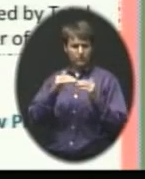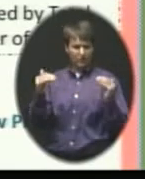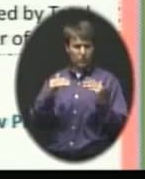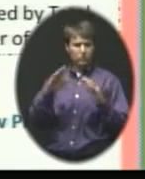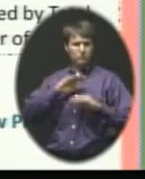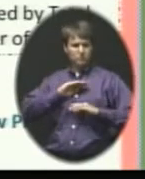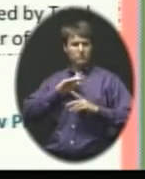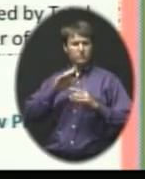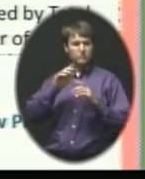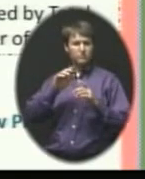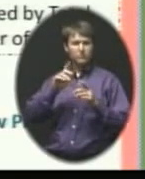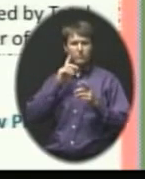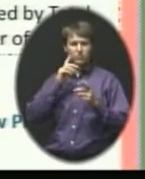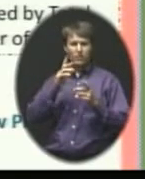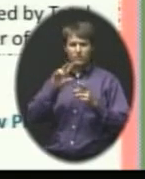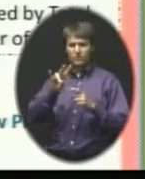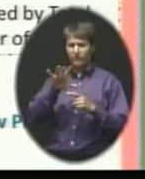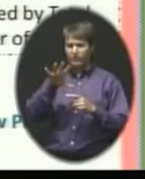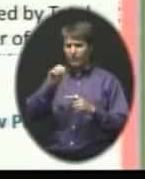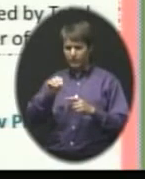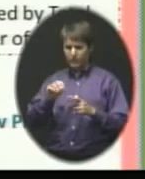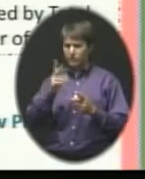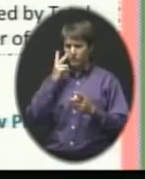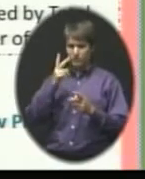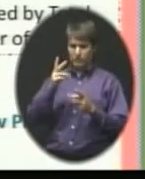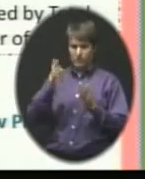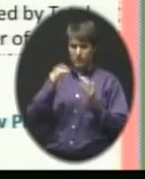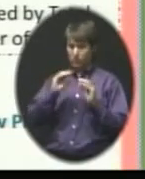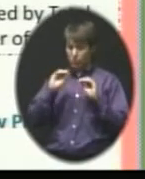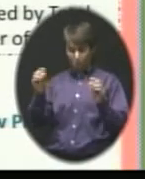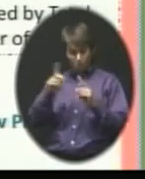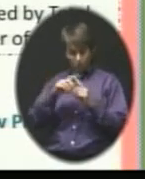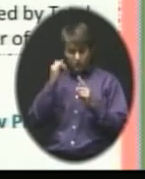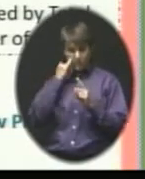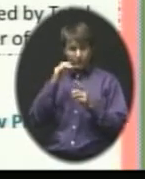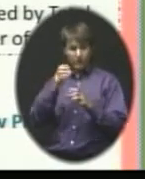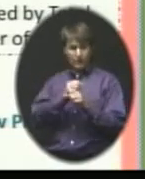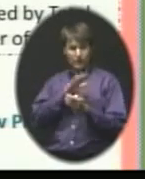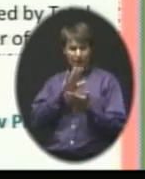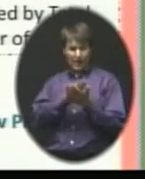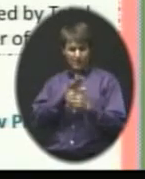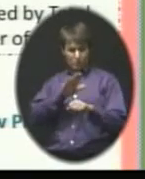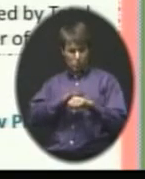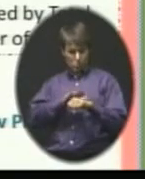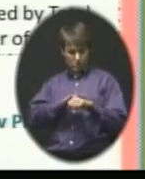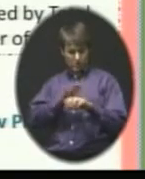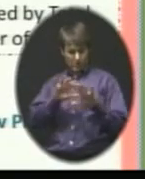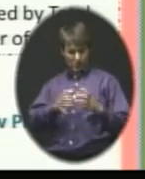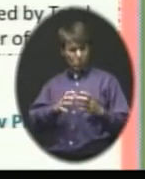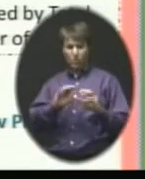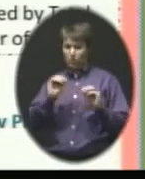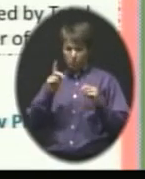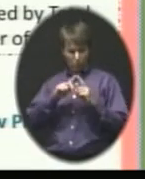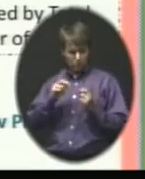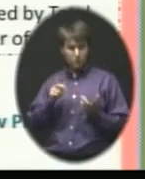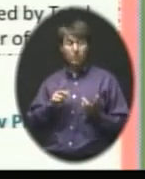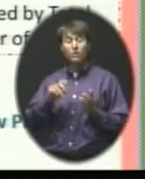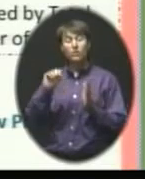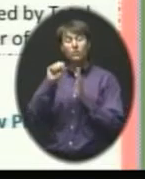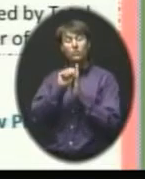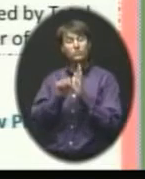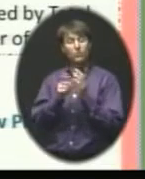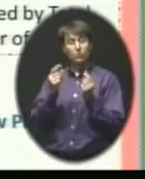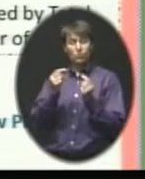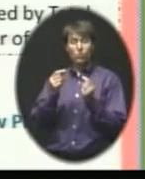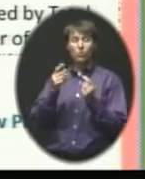student. And you can see that we don't receive any points if students score in the academic warning category. What the state does to create